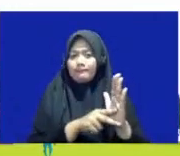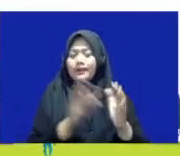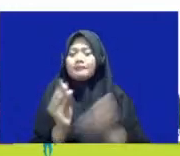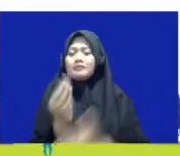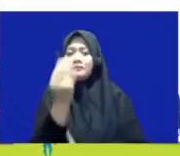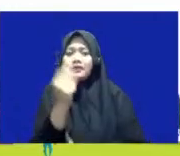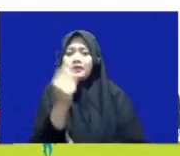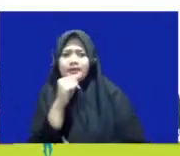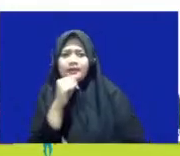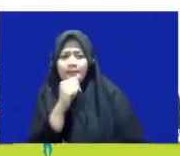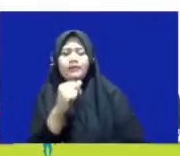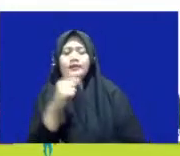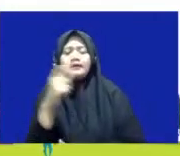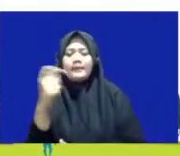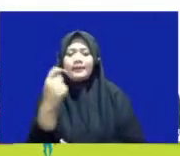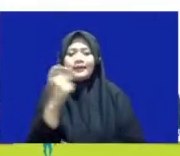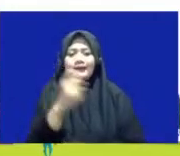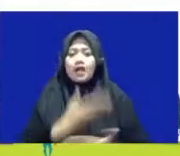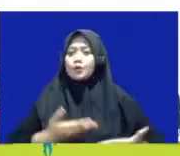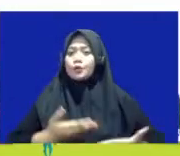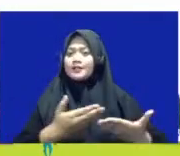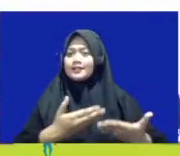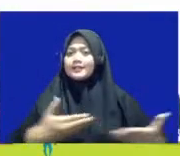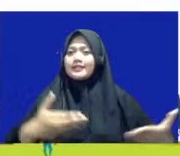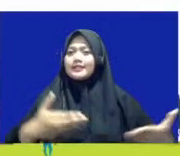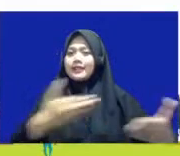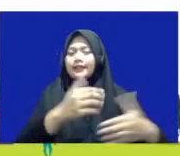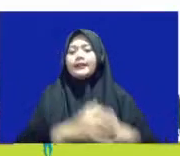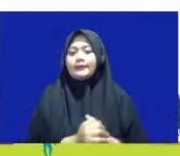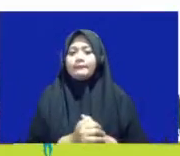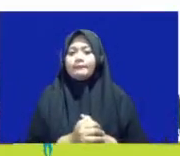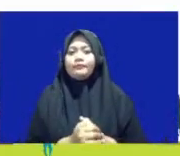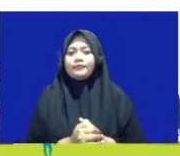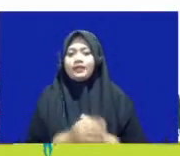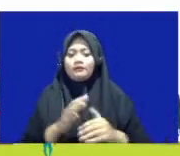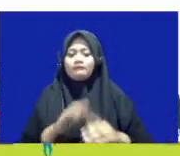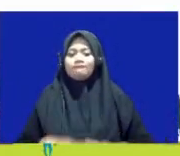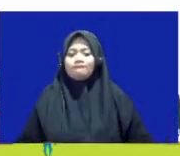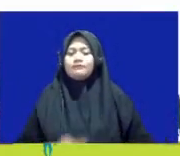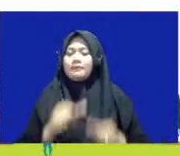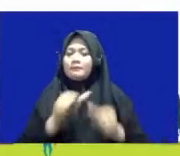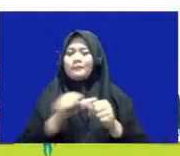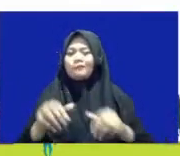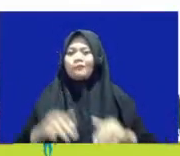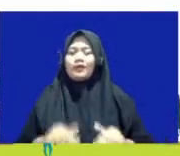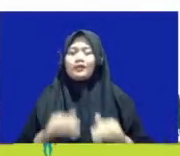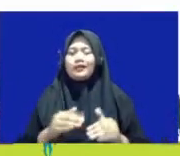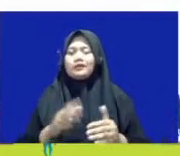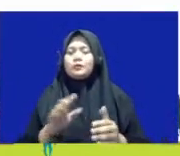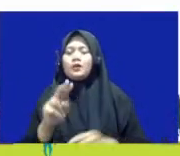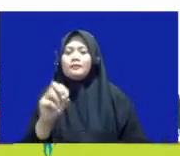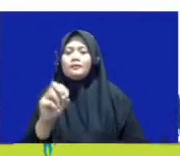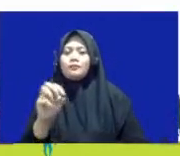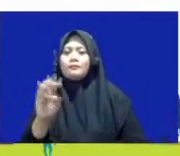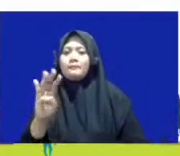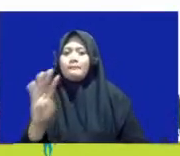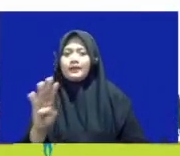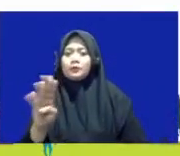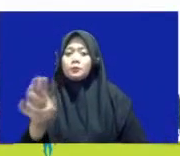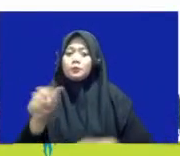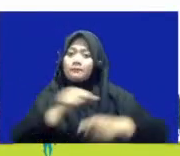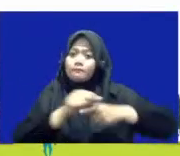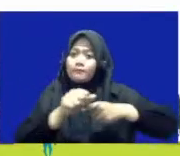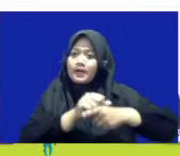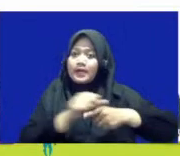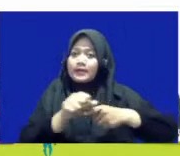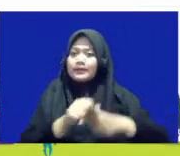in 2004, the TAGANA program has trained more than 39,000 volunteers across the